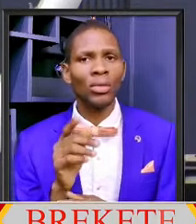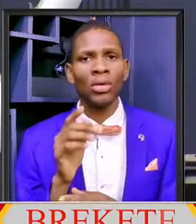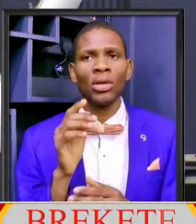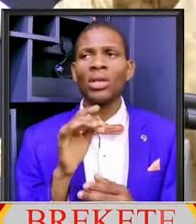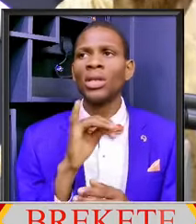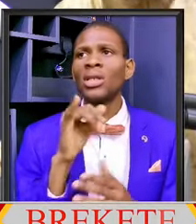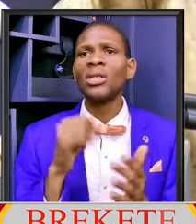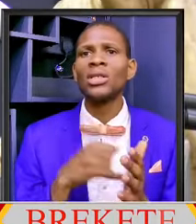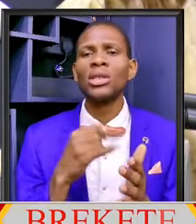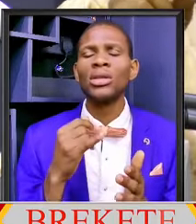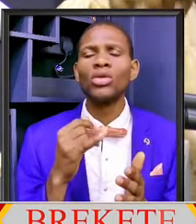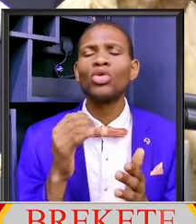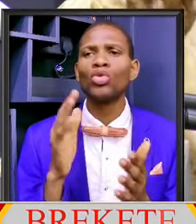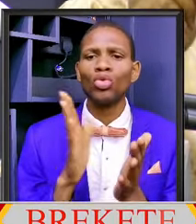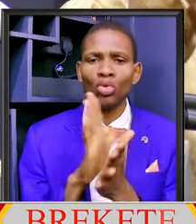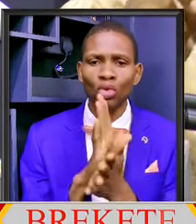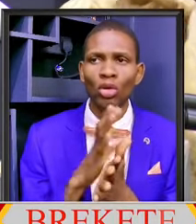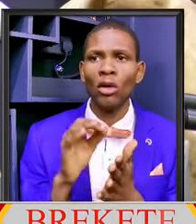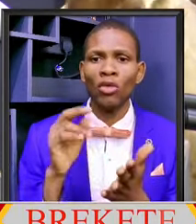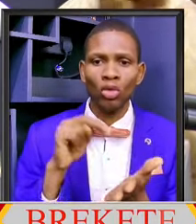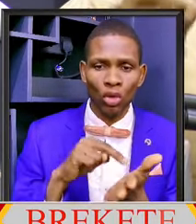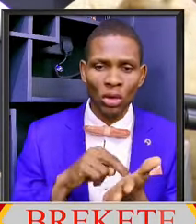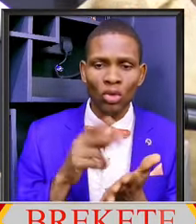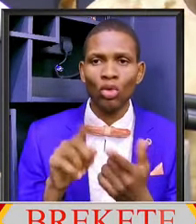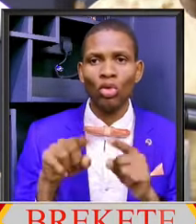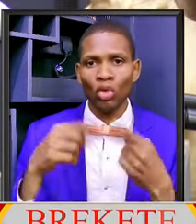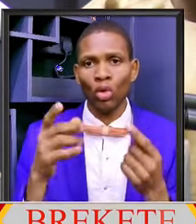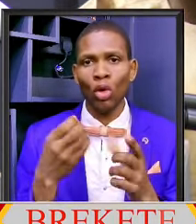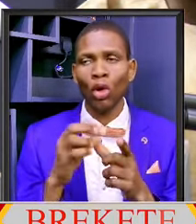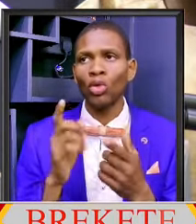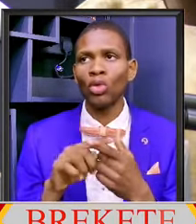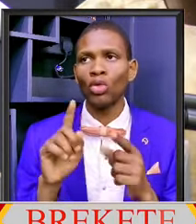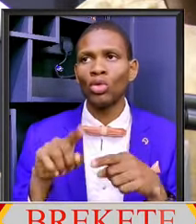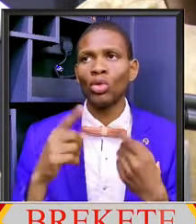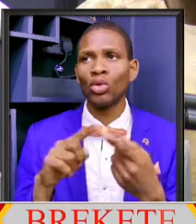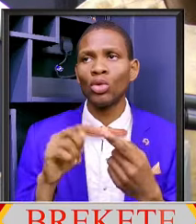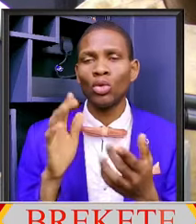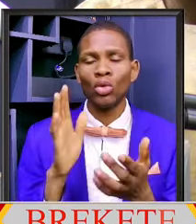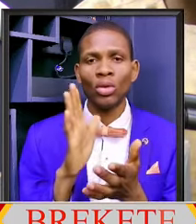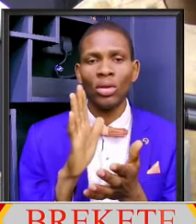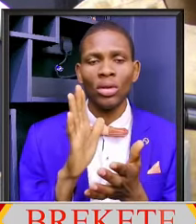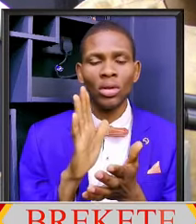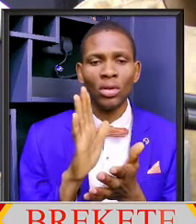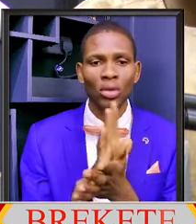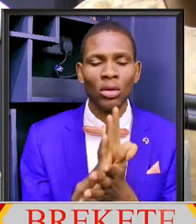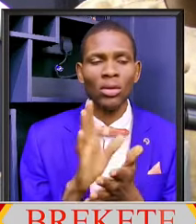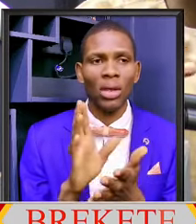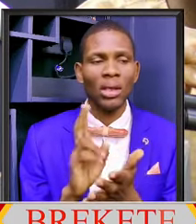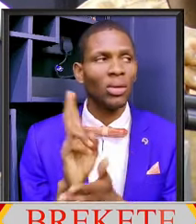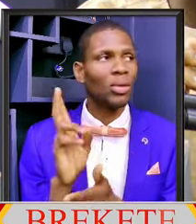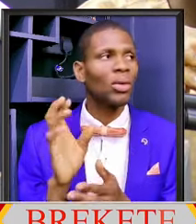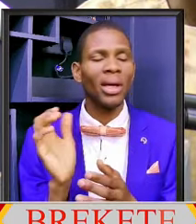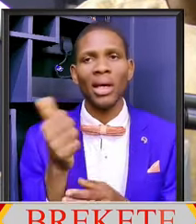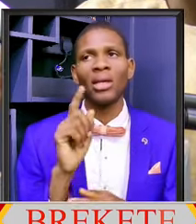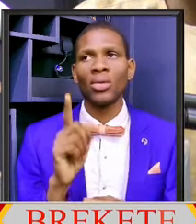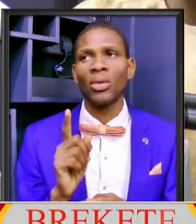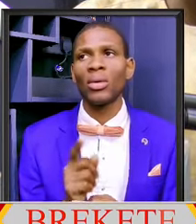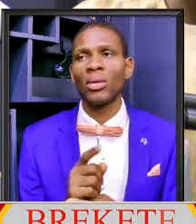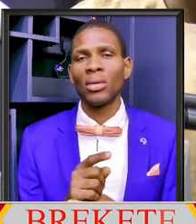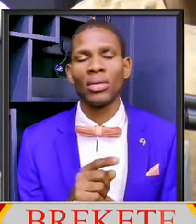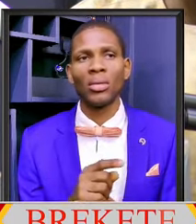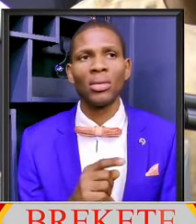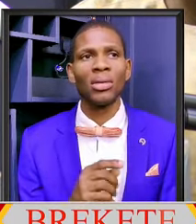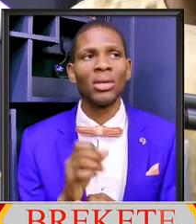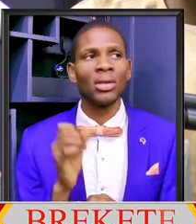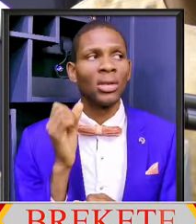make I ask her, is it a school of nursing you want to go or you want to go to university? So anyone, I guess. Anyone, Sariki.